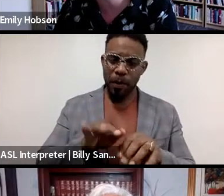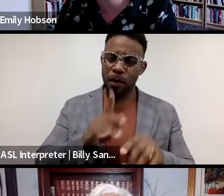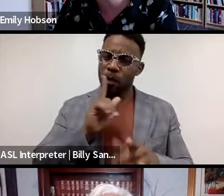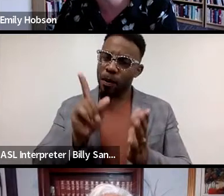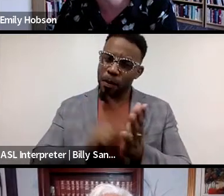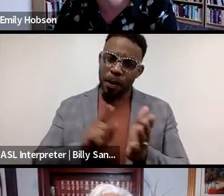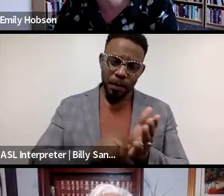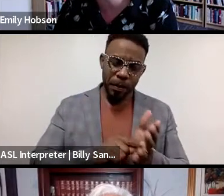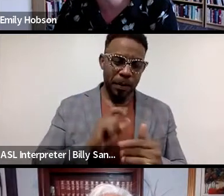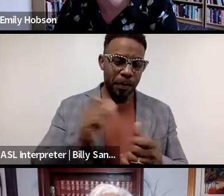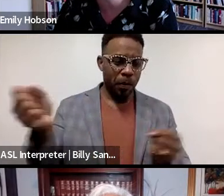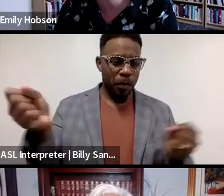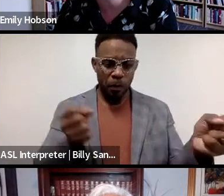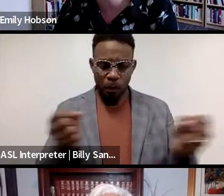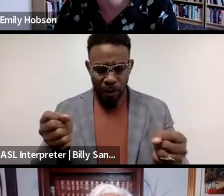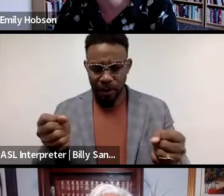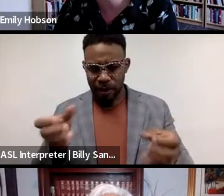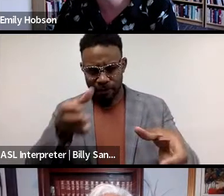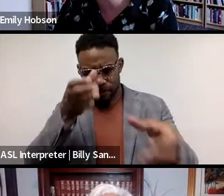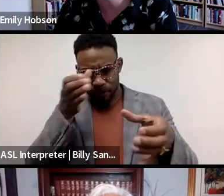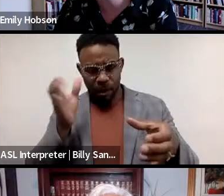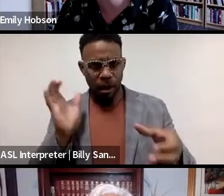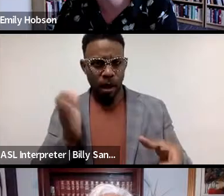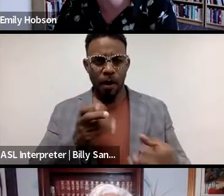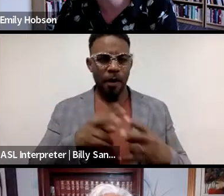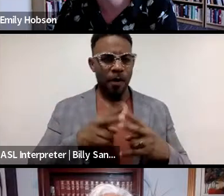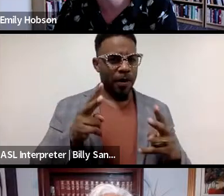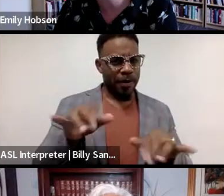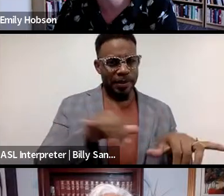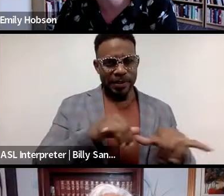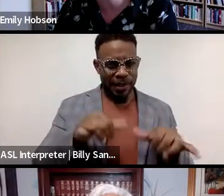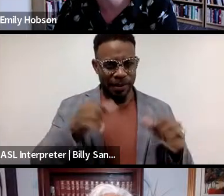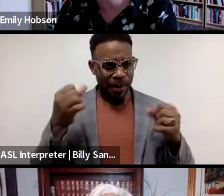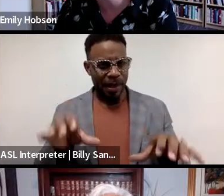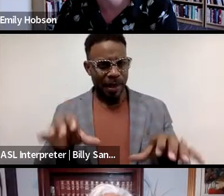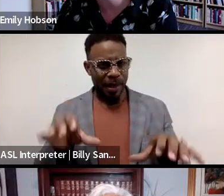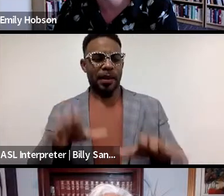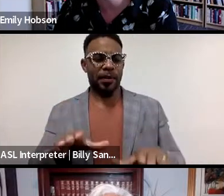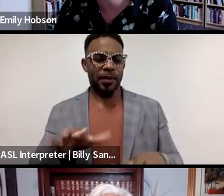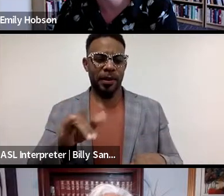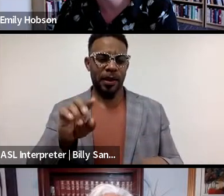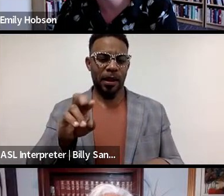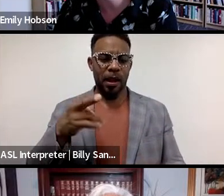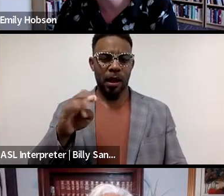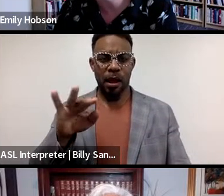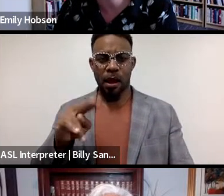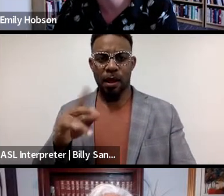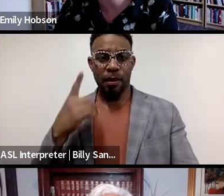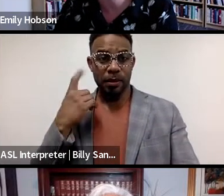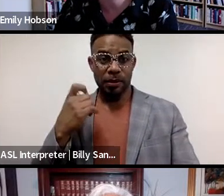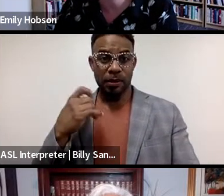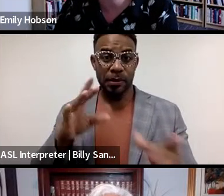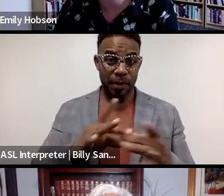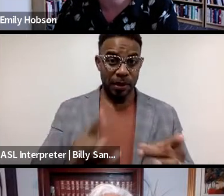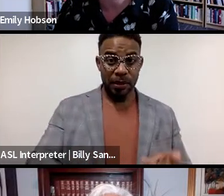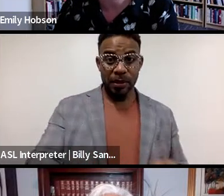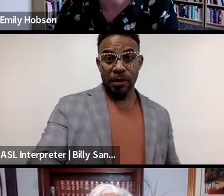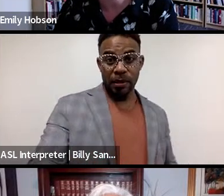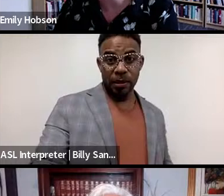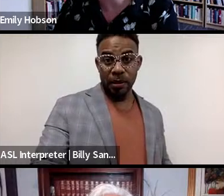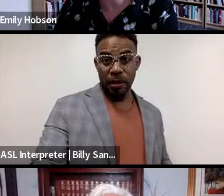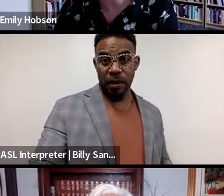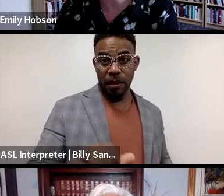are bringing in our the very same activists that Dr. Hobson just mentioned and